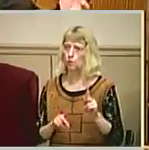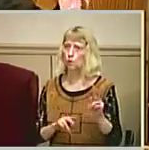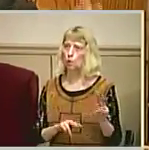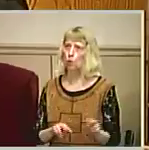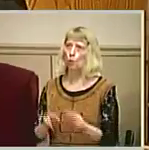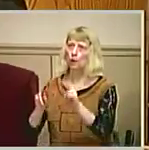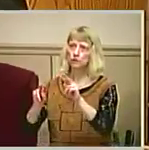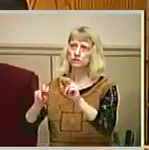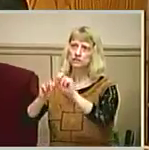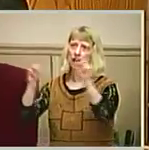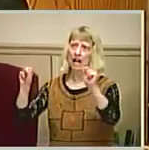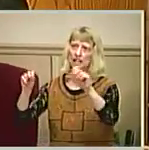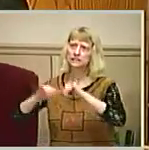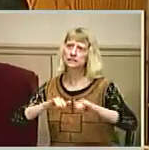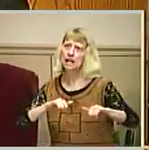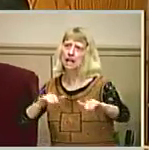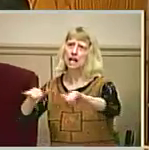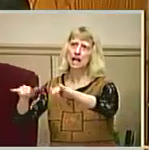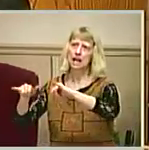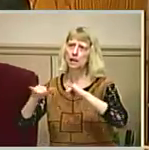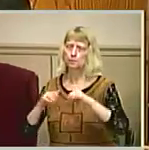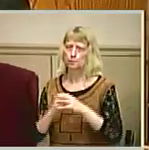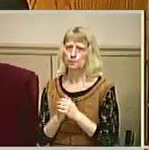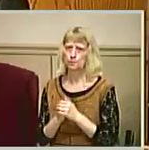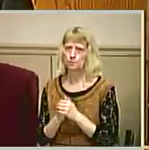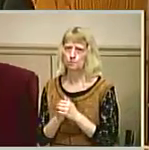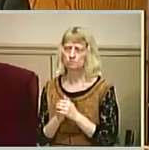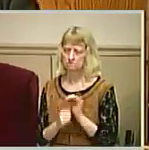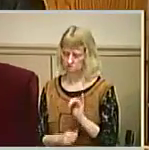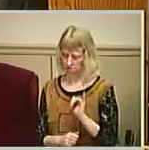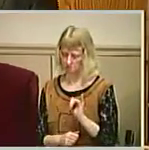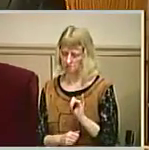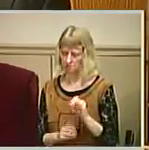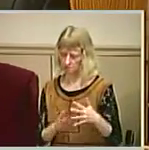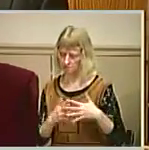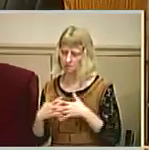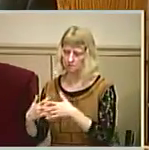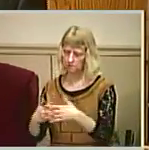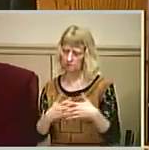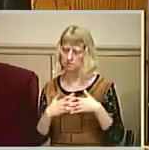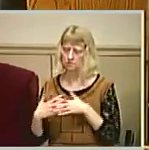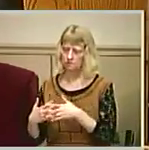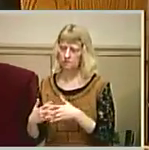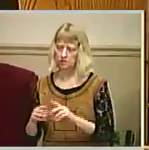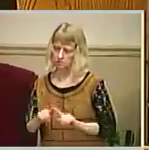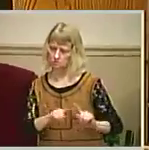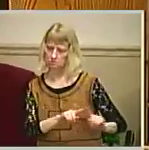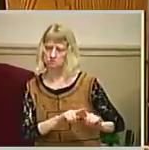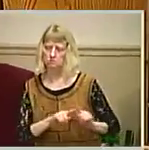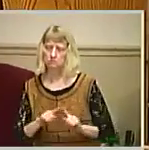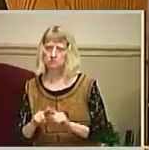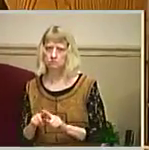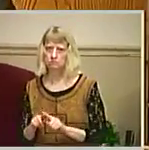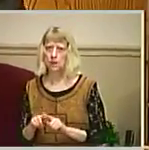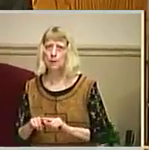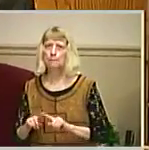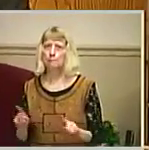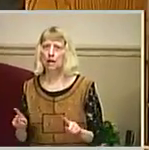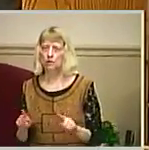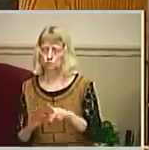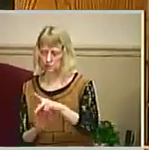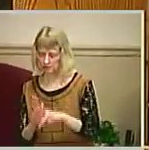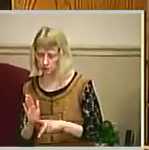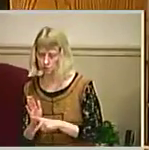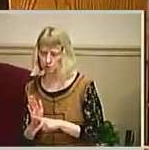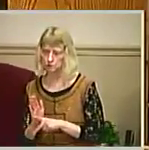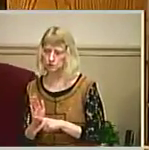same sky every day. And yes, in the United States of America, there is diversity. But when it comes down to principles